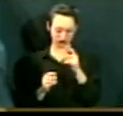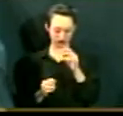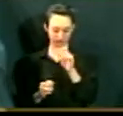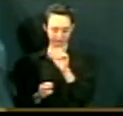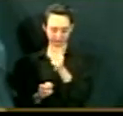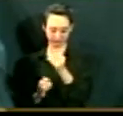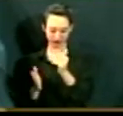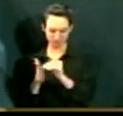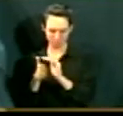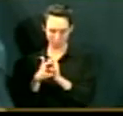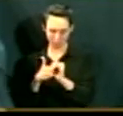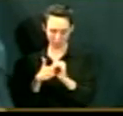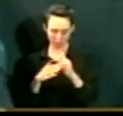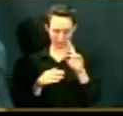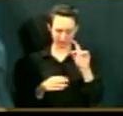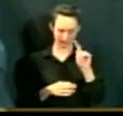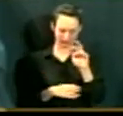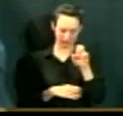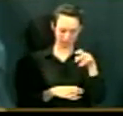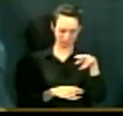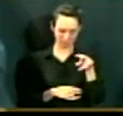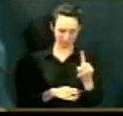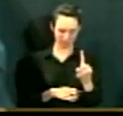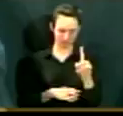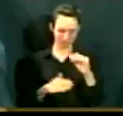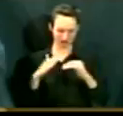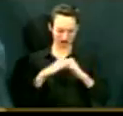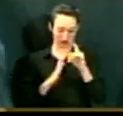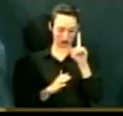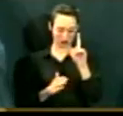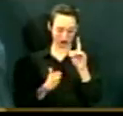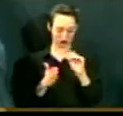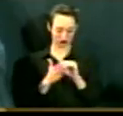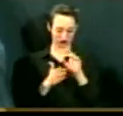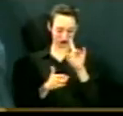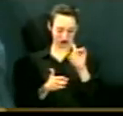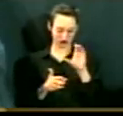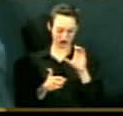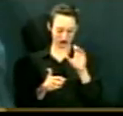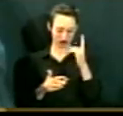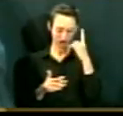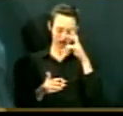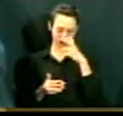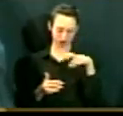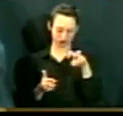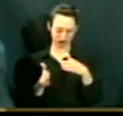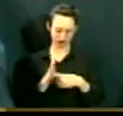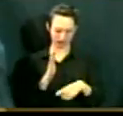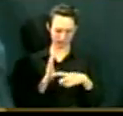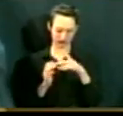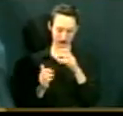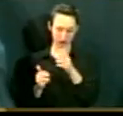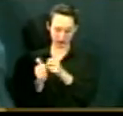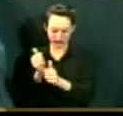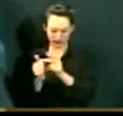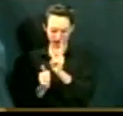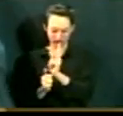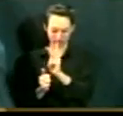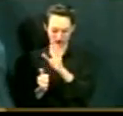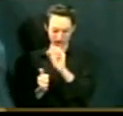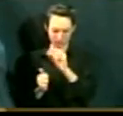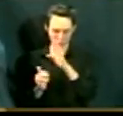Schools participant. Motion made by Ms. Roundtree, seconded by Mr. Norman. Any discussion?